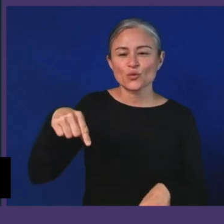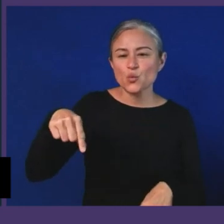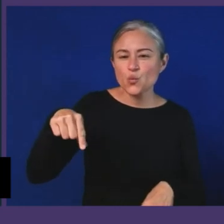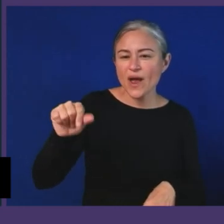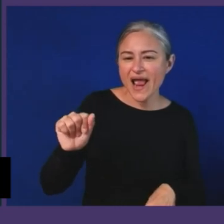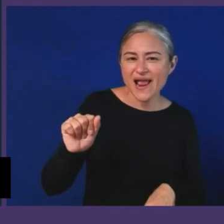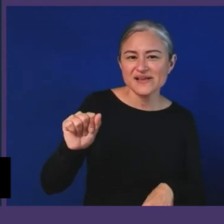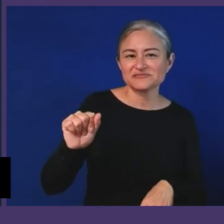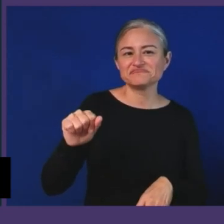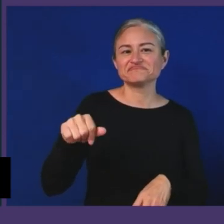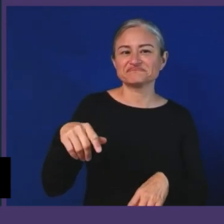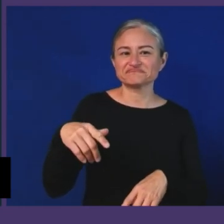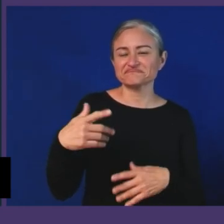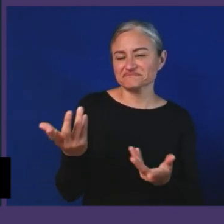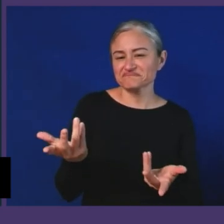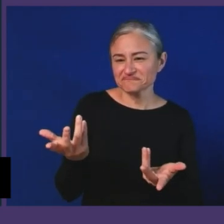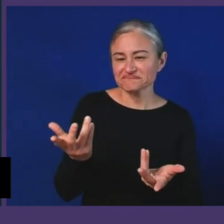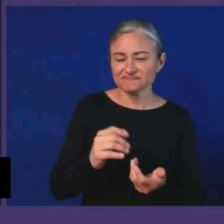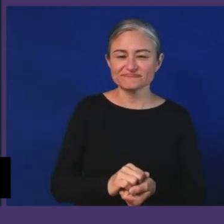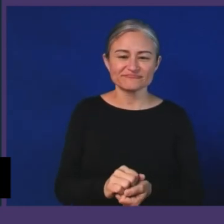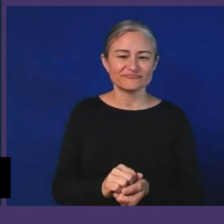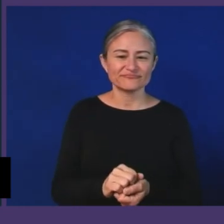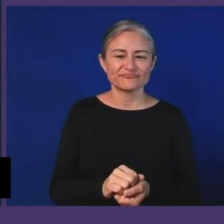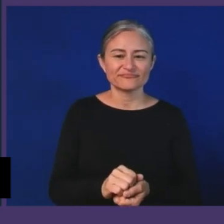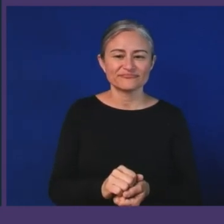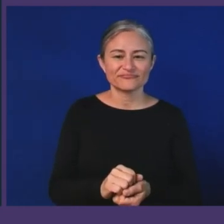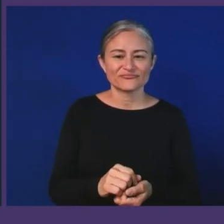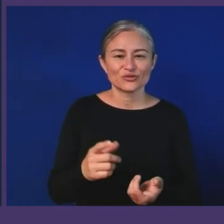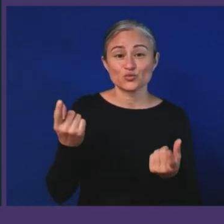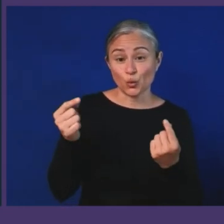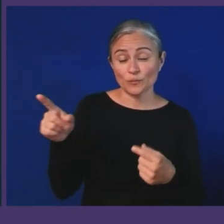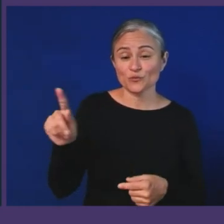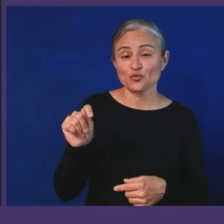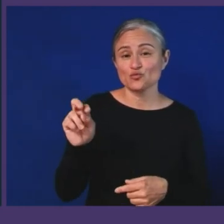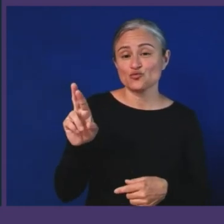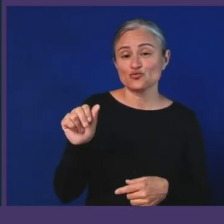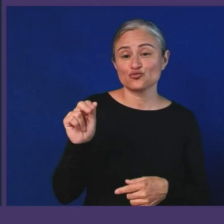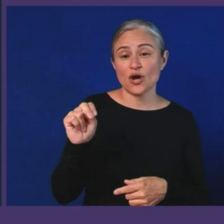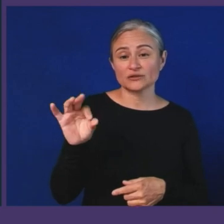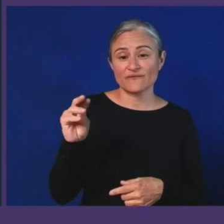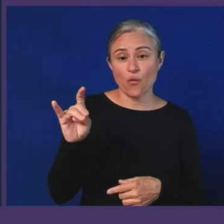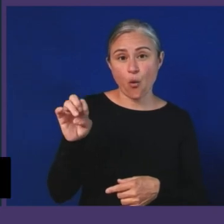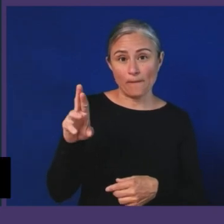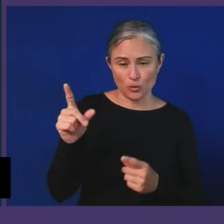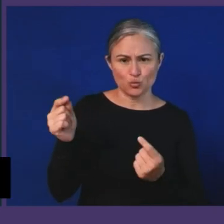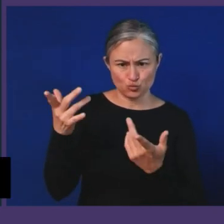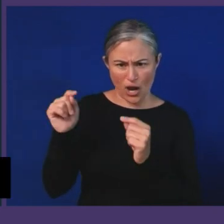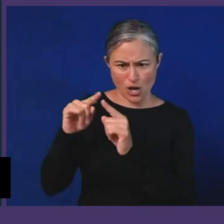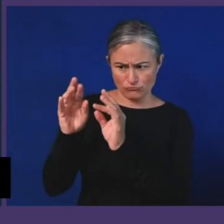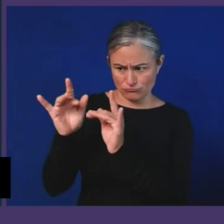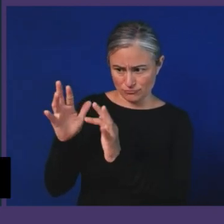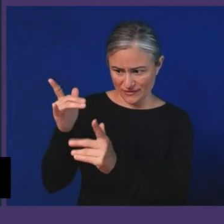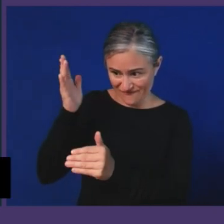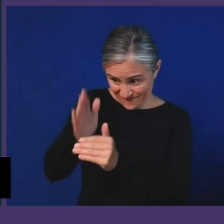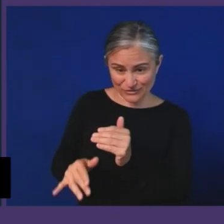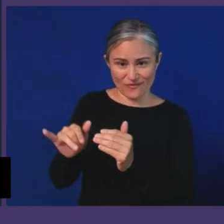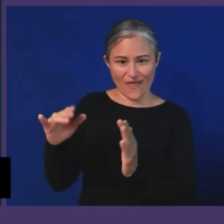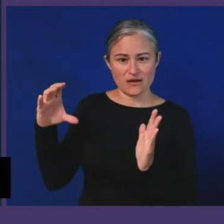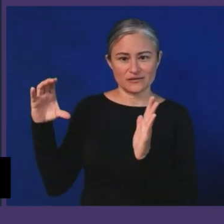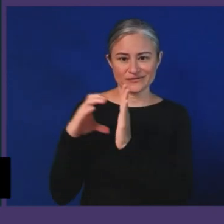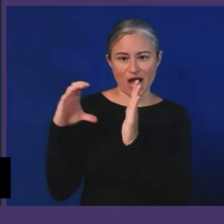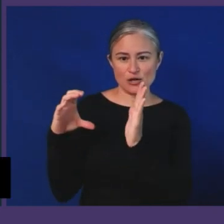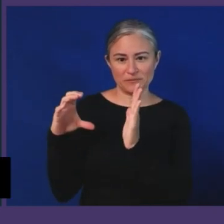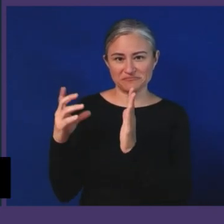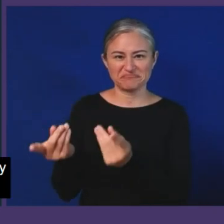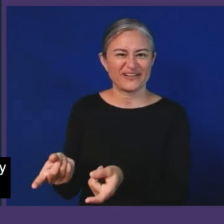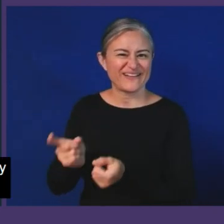then as the transformer is trying to complete the document, it's actually answering our question. And so this is an example of prompt engineering a base model, making it believe